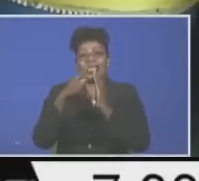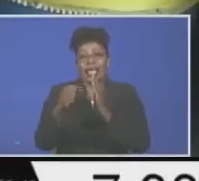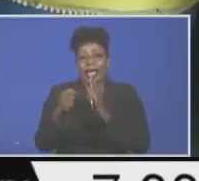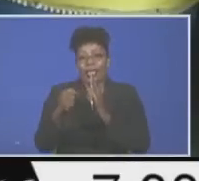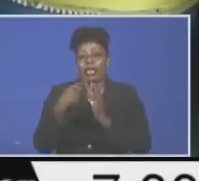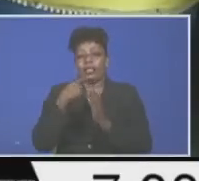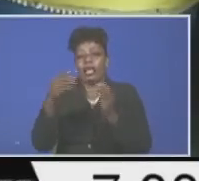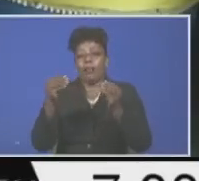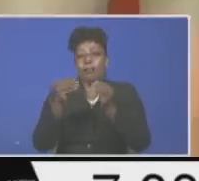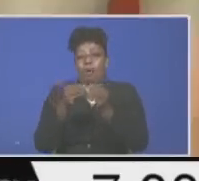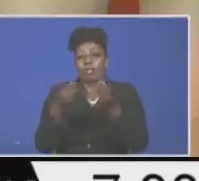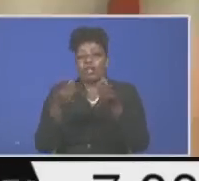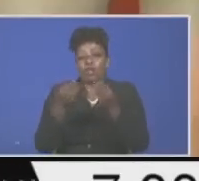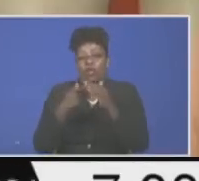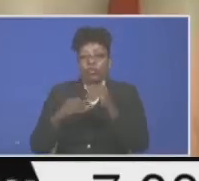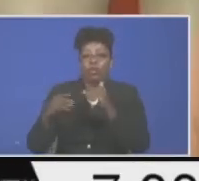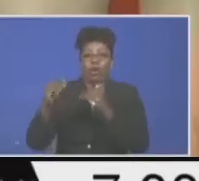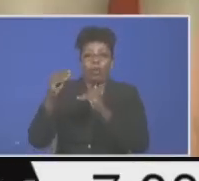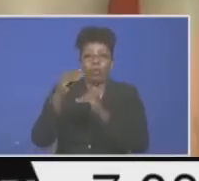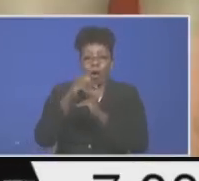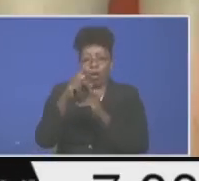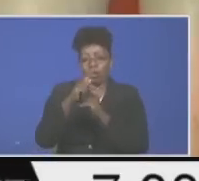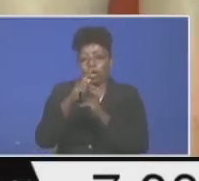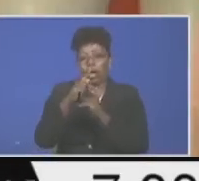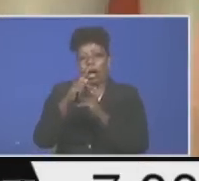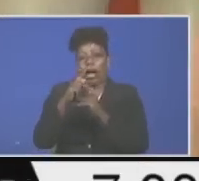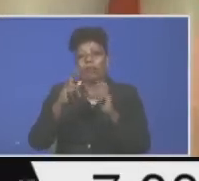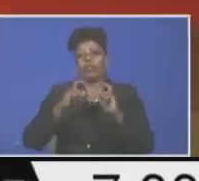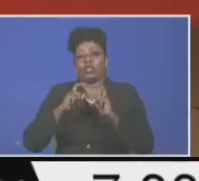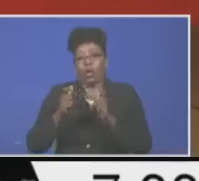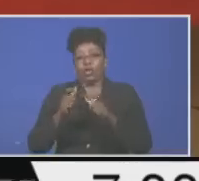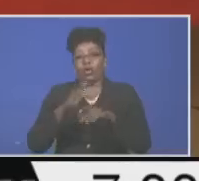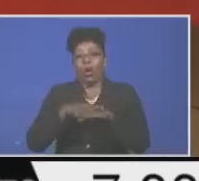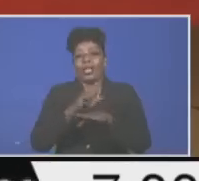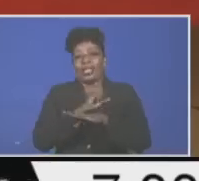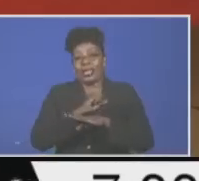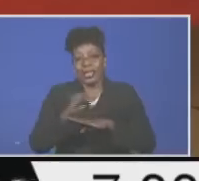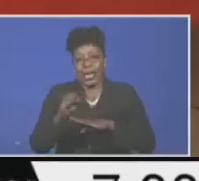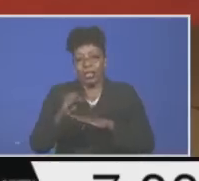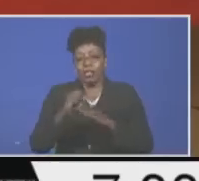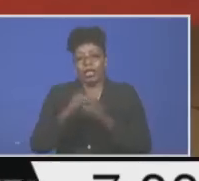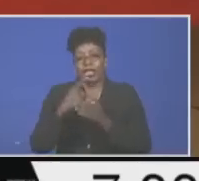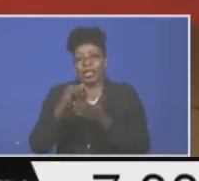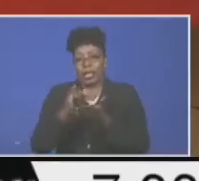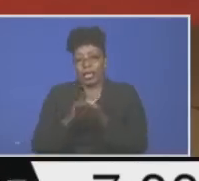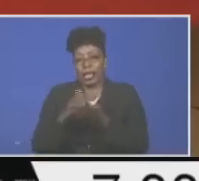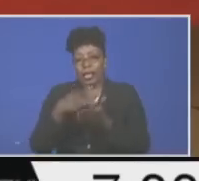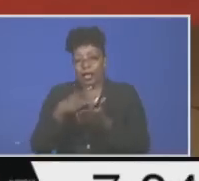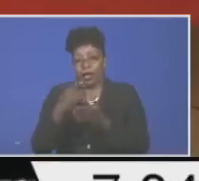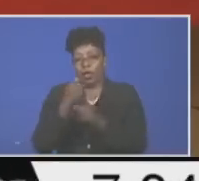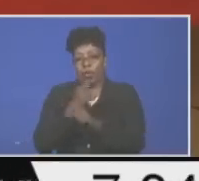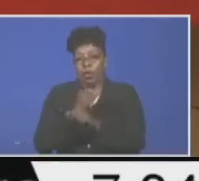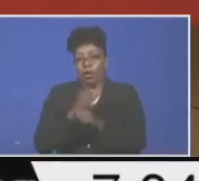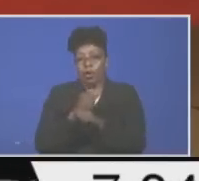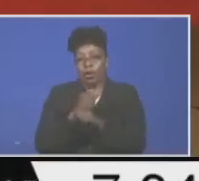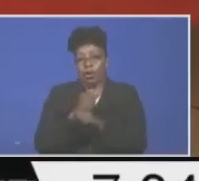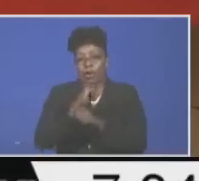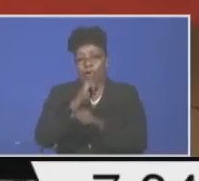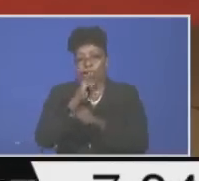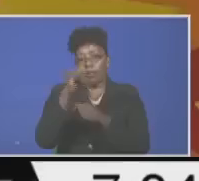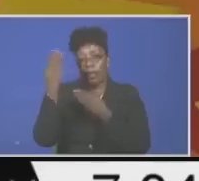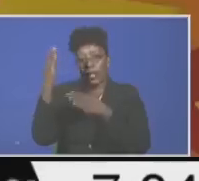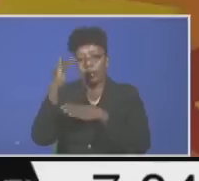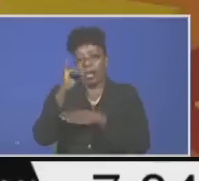be done to promote Junkanoo products on the world stage. Johnson also credited the work of a Bahamian icon for sharing in